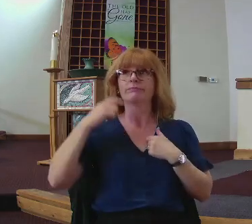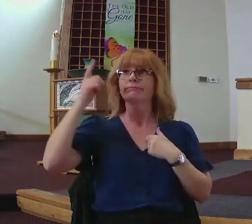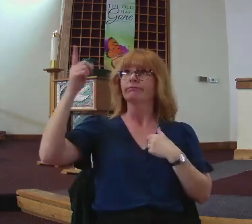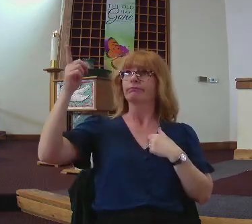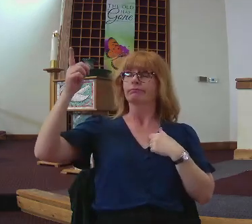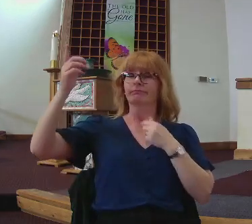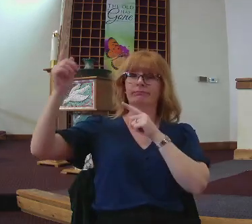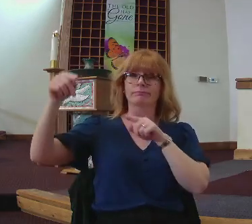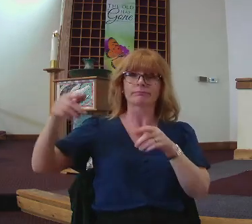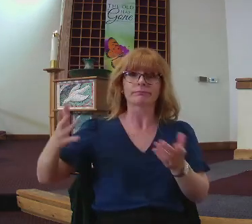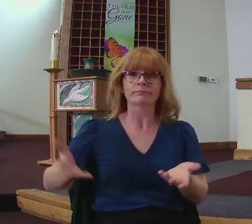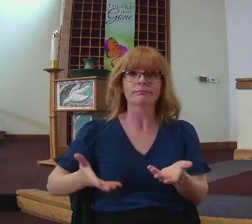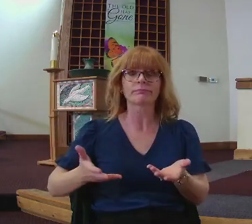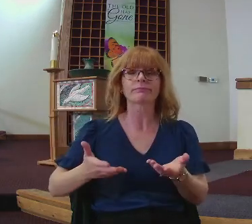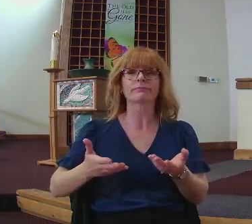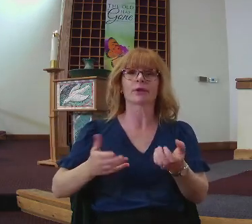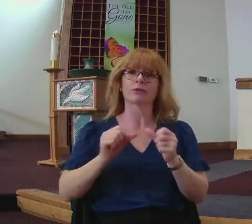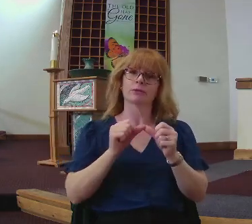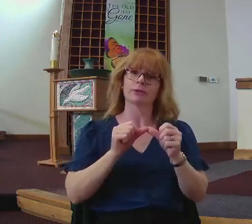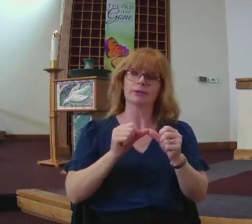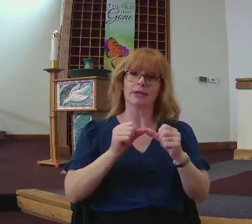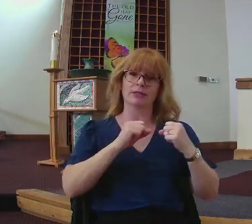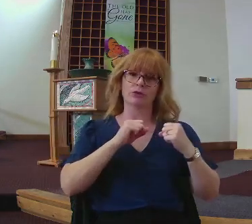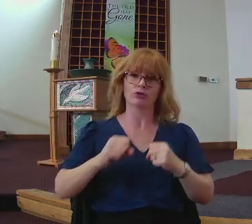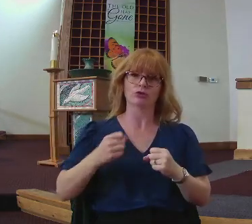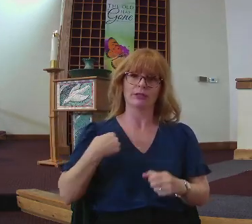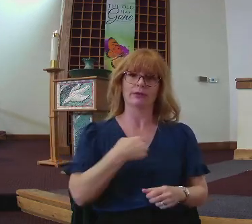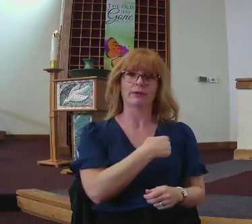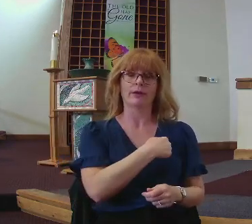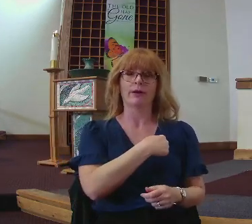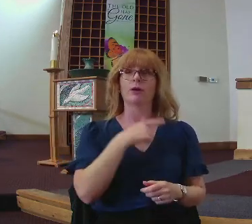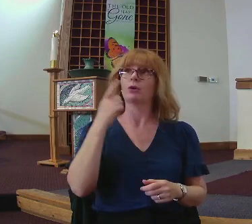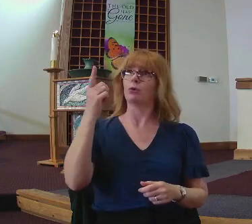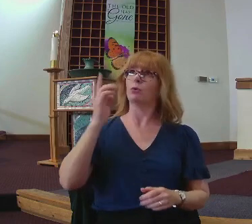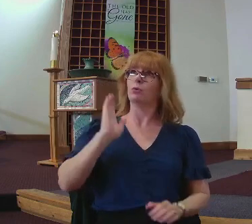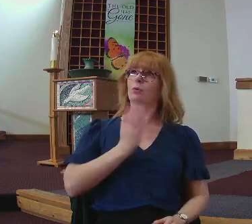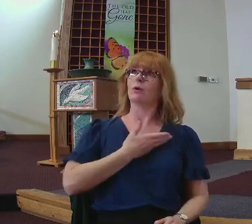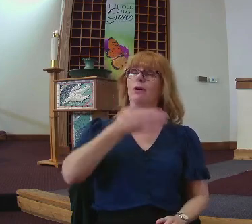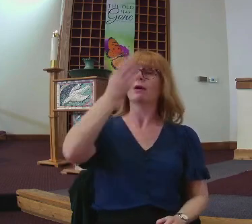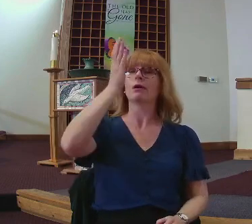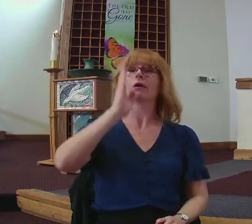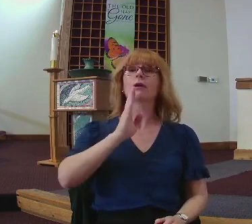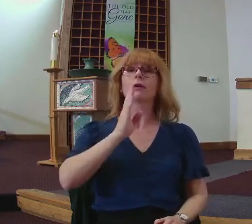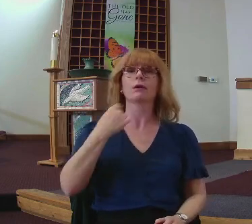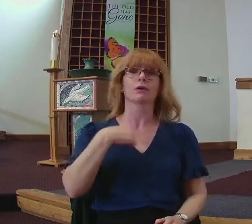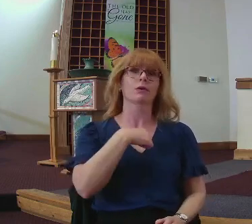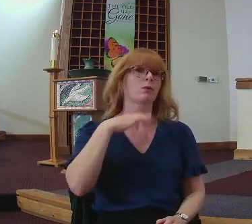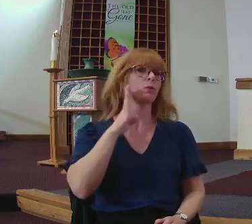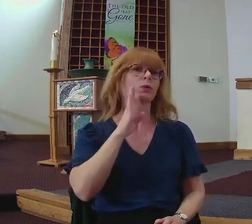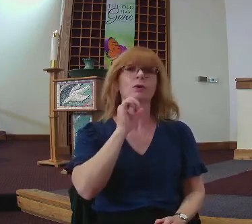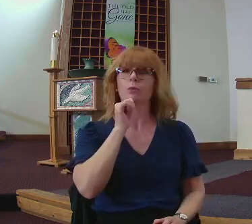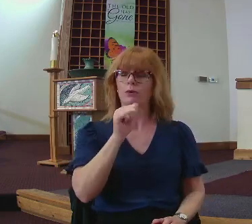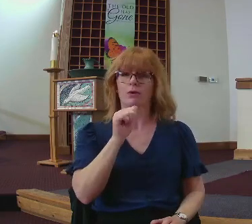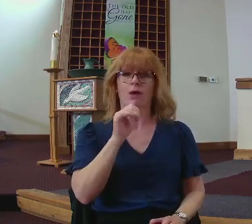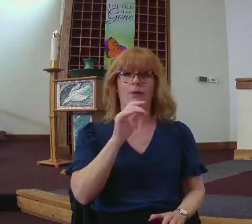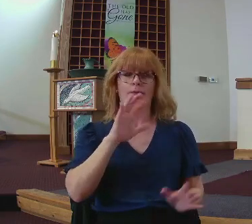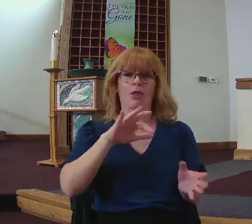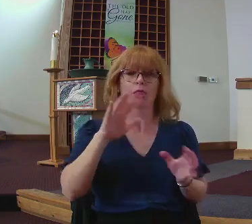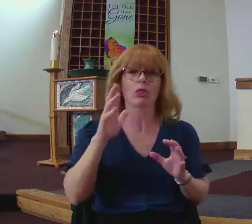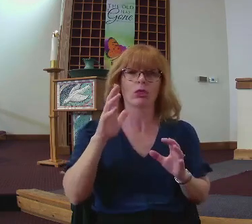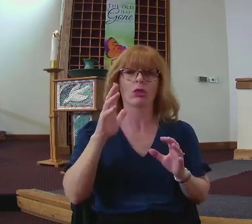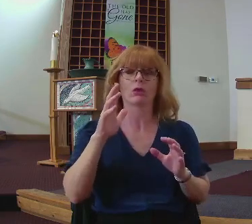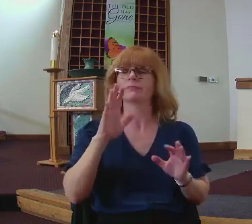presence sustains and strengthens us. You are our God. We will not be shaken.